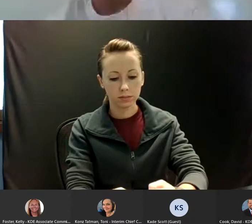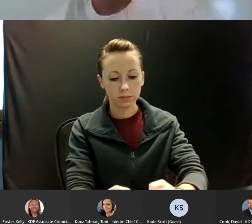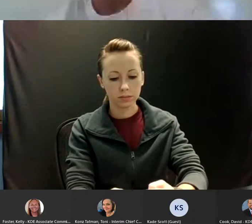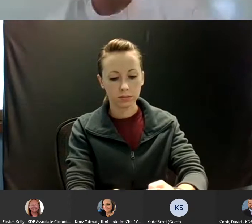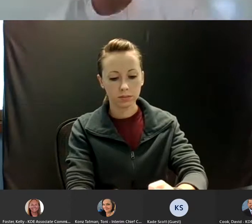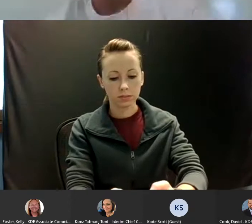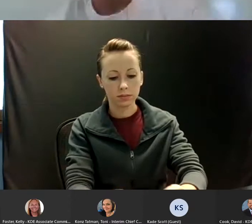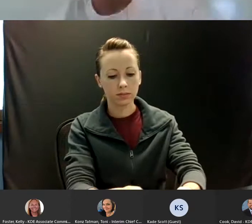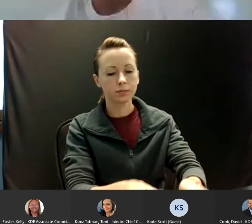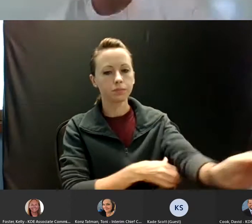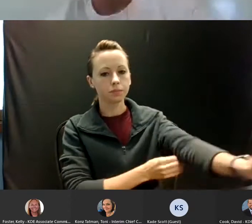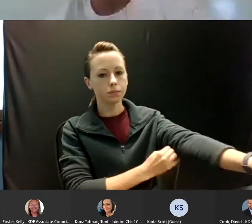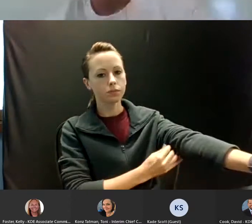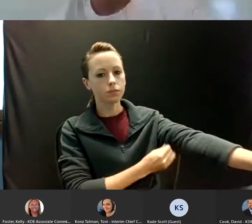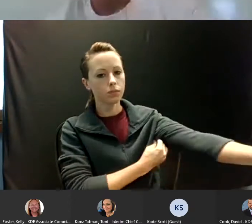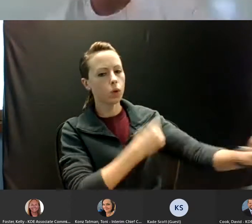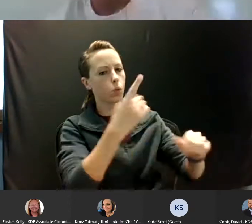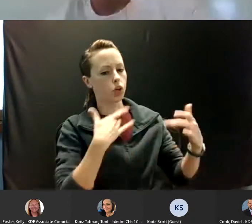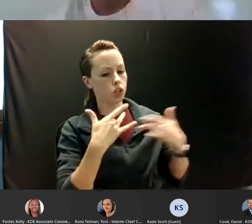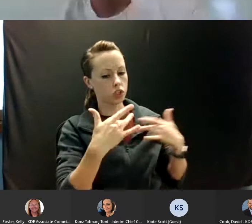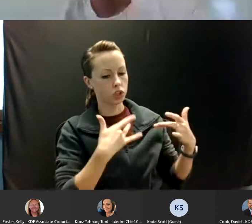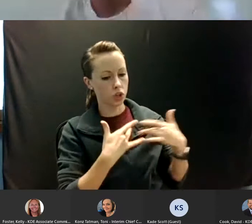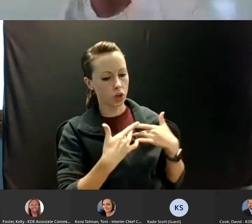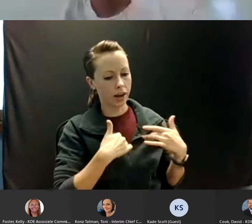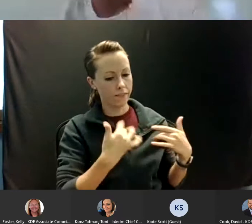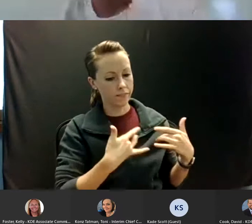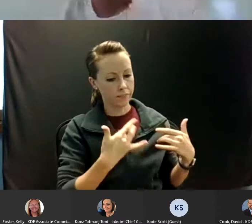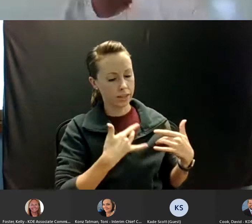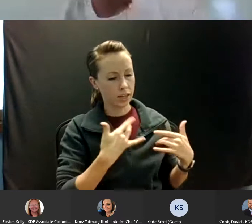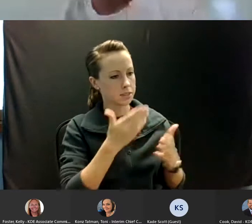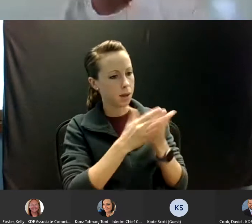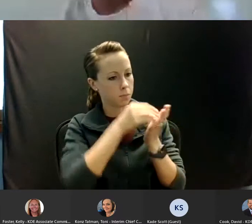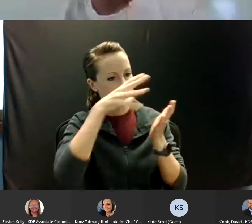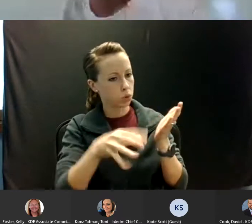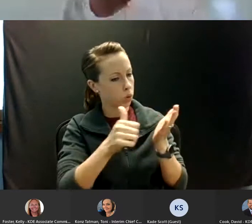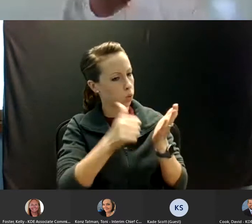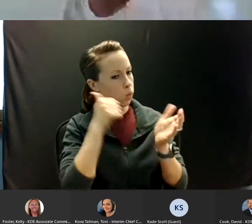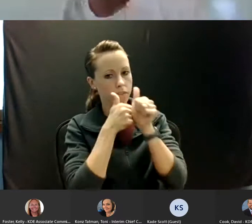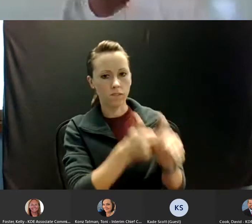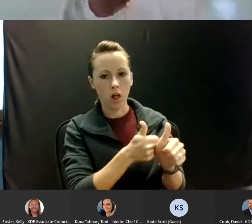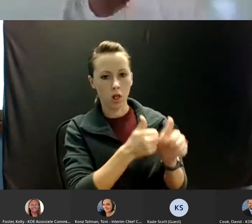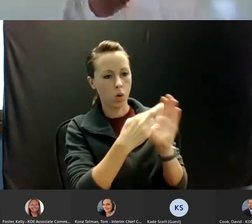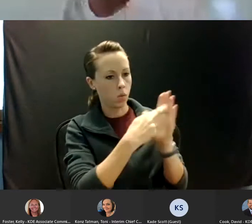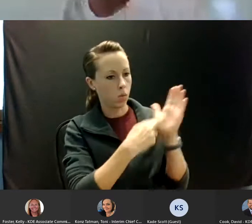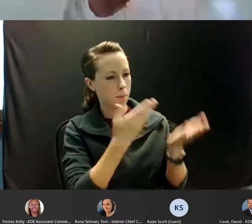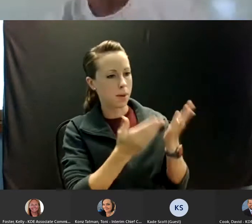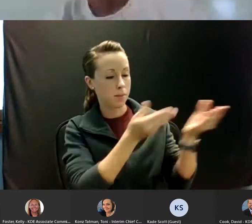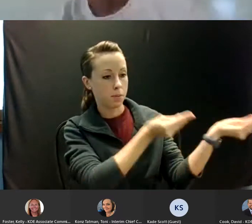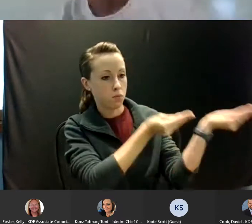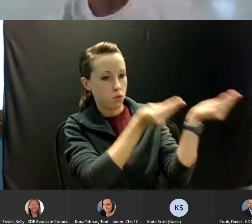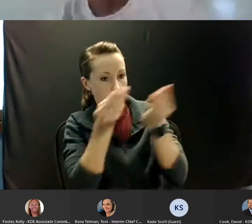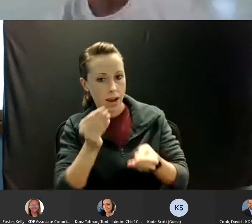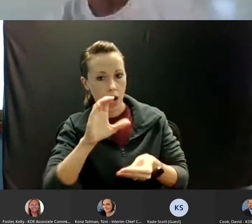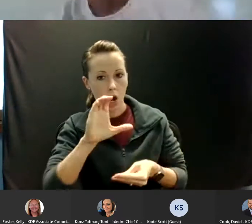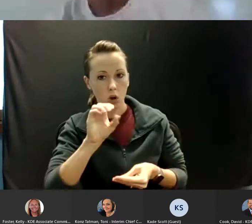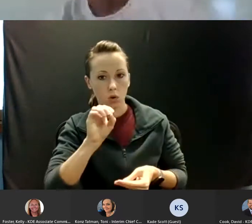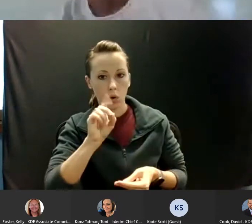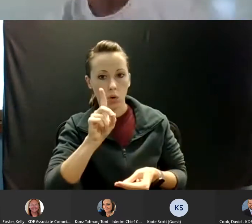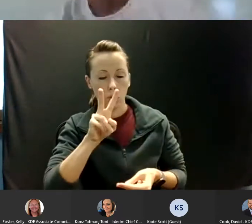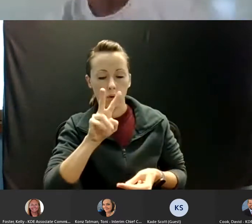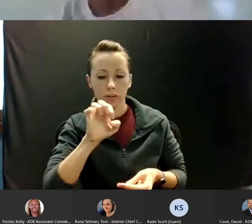there are guidelines and stuff, but I feel like some of the students may not comply to the rules and they might bring the COVID in and infect